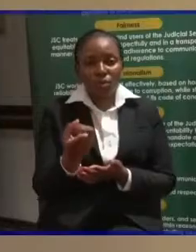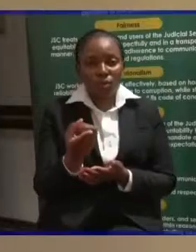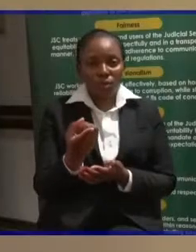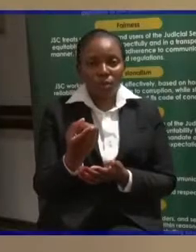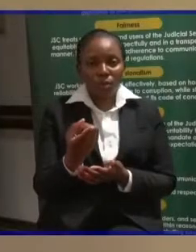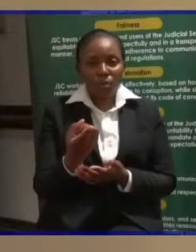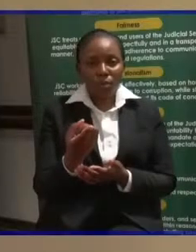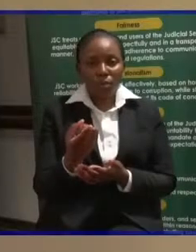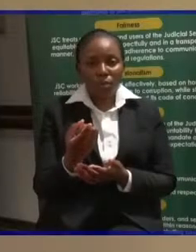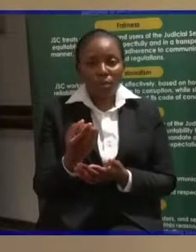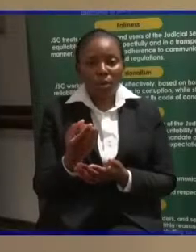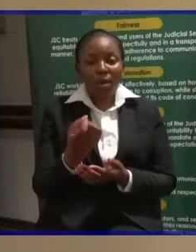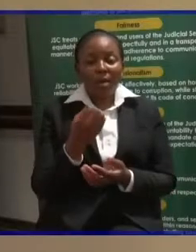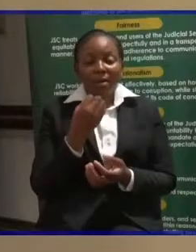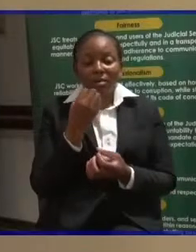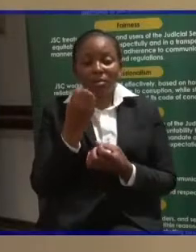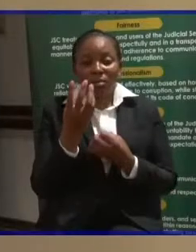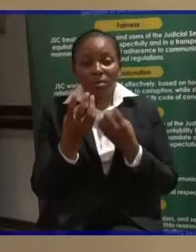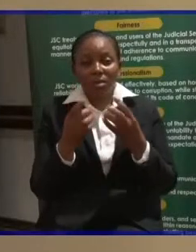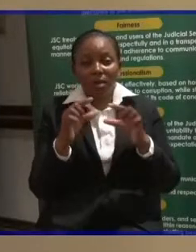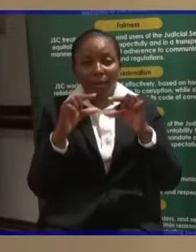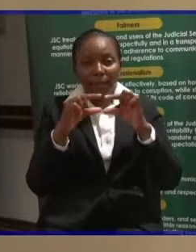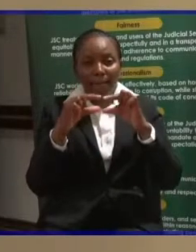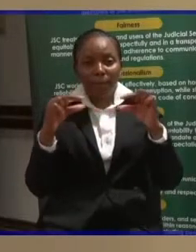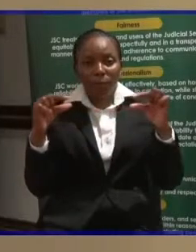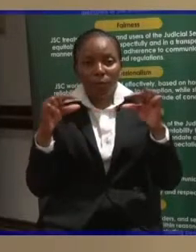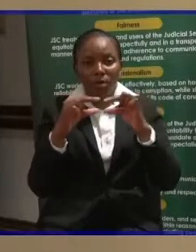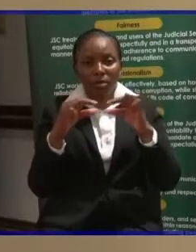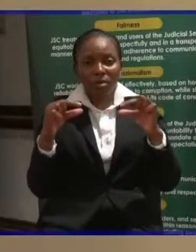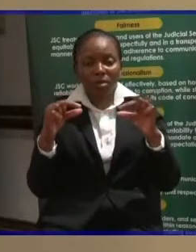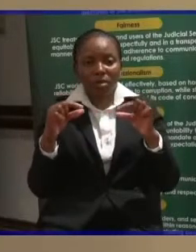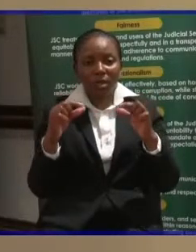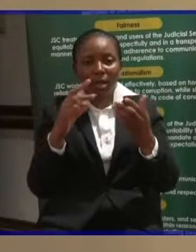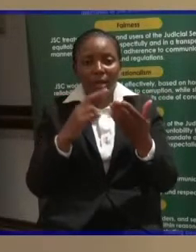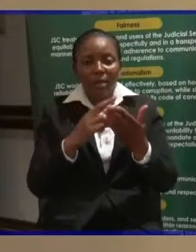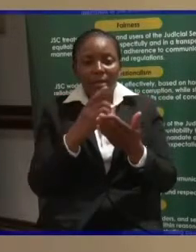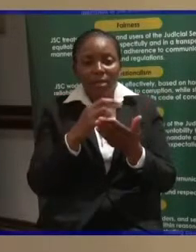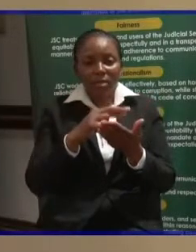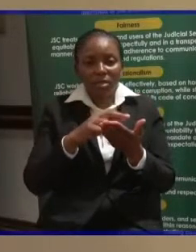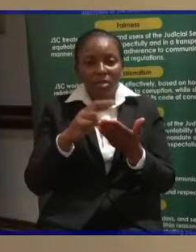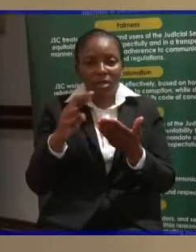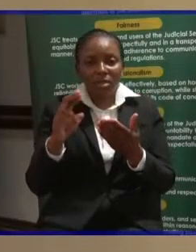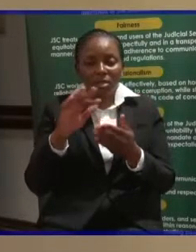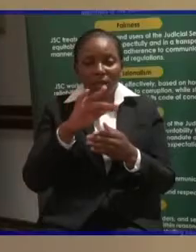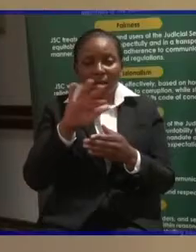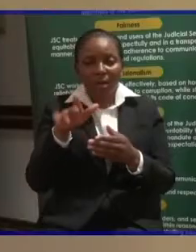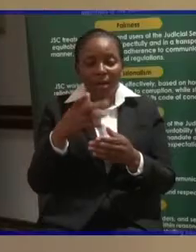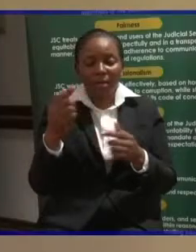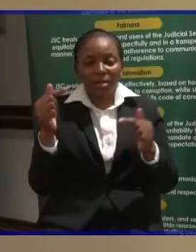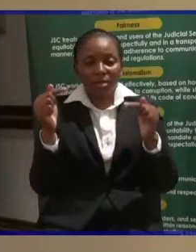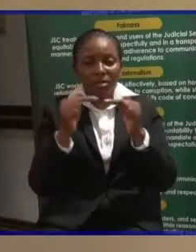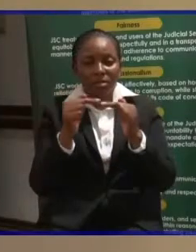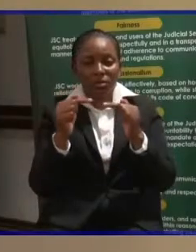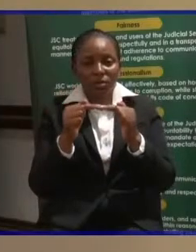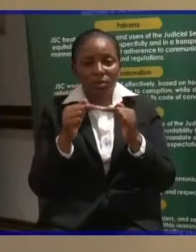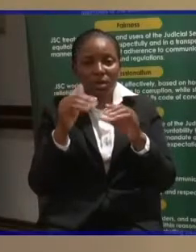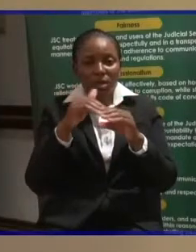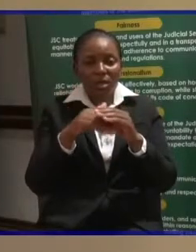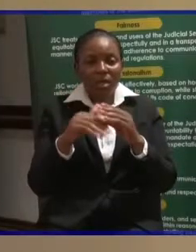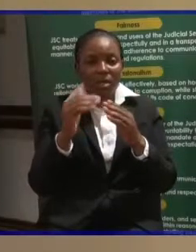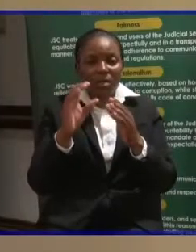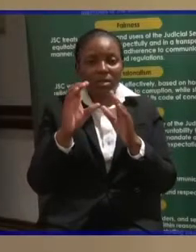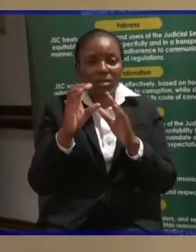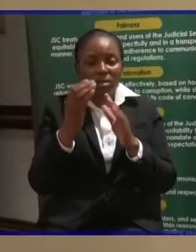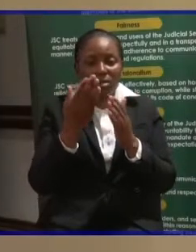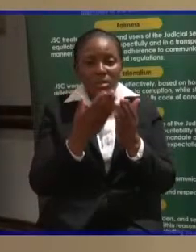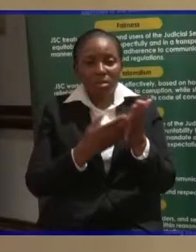construe the phrase redress any dispute in section 63(3)(a) of